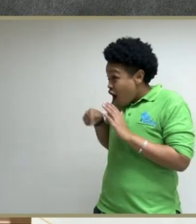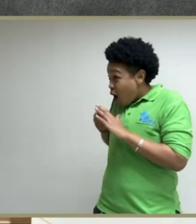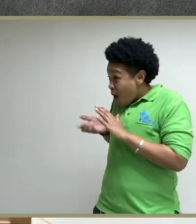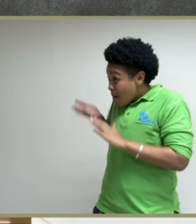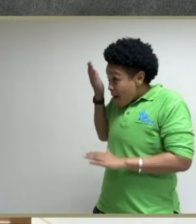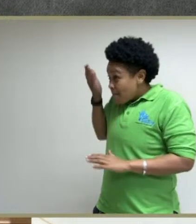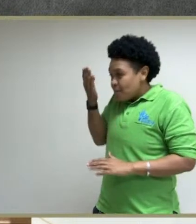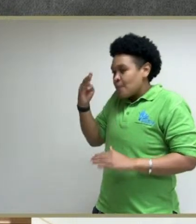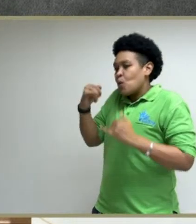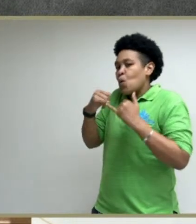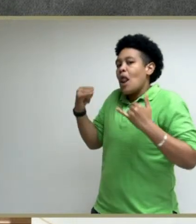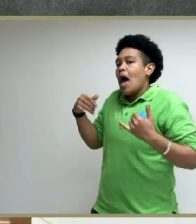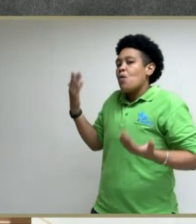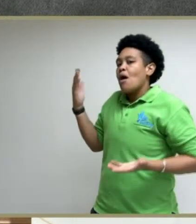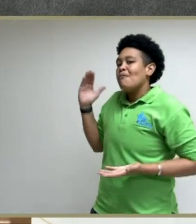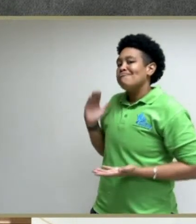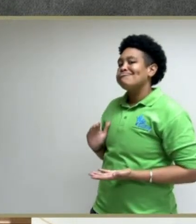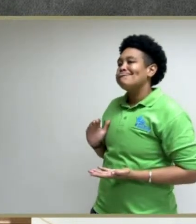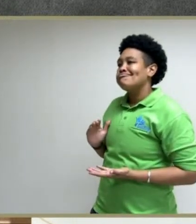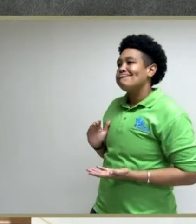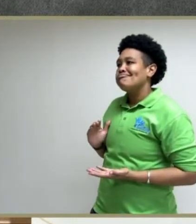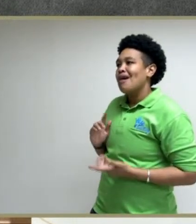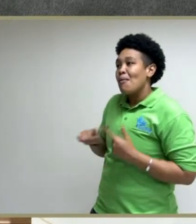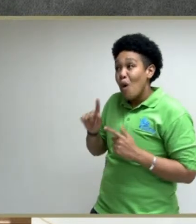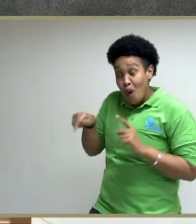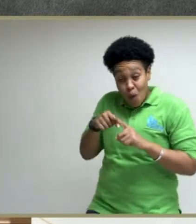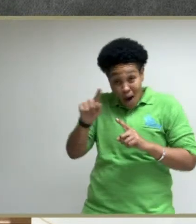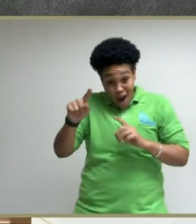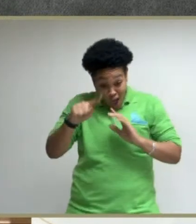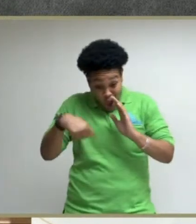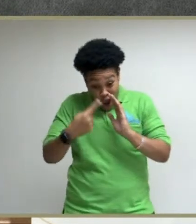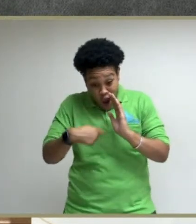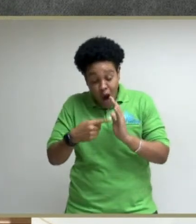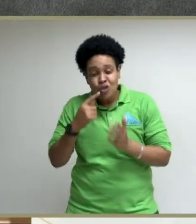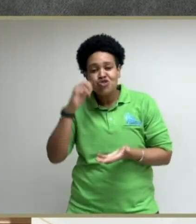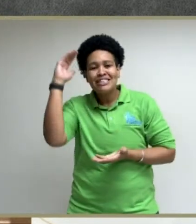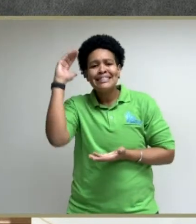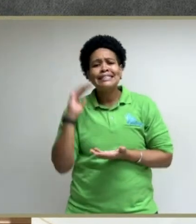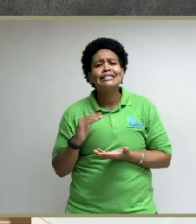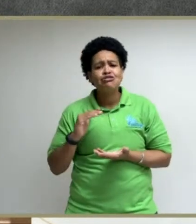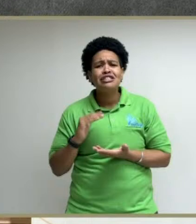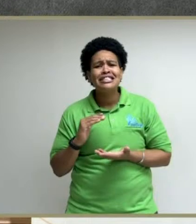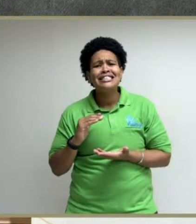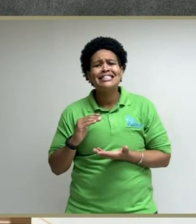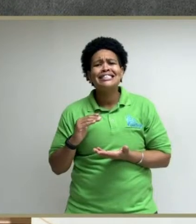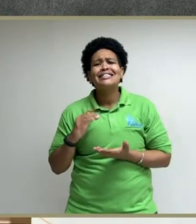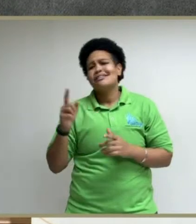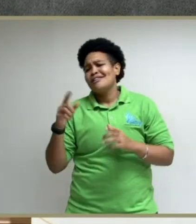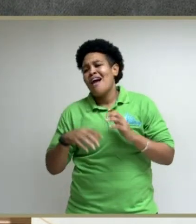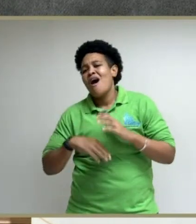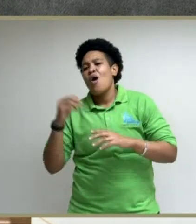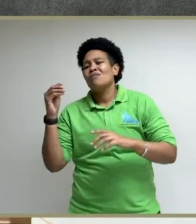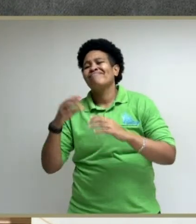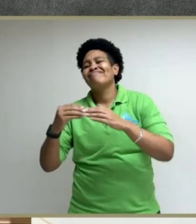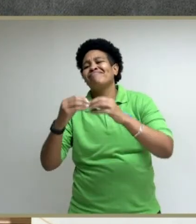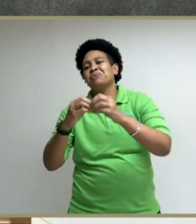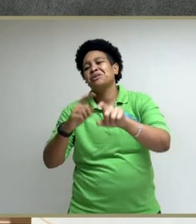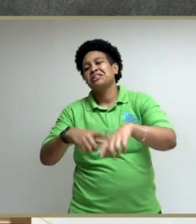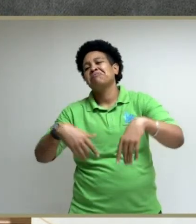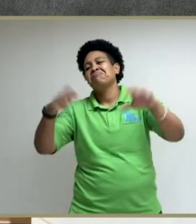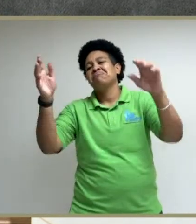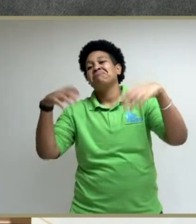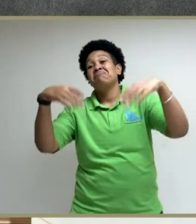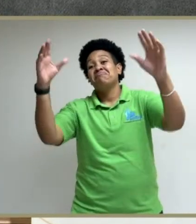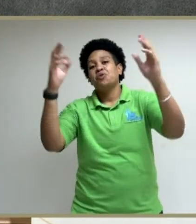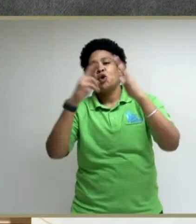line is down. However, when the curfew hours are decreased, when the measures, and usually what happens is that